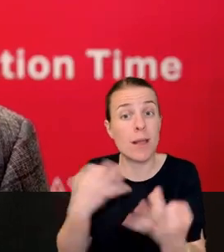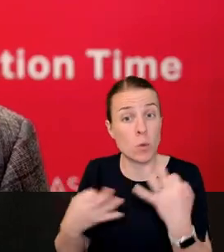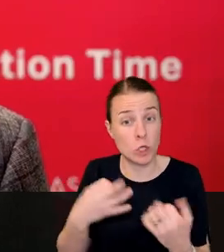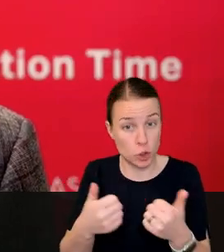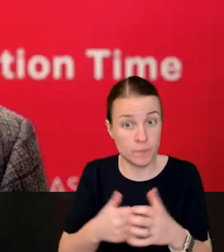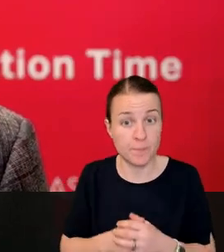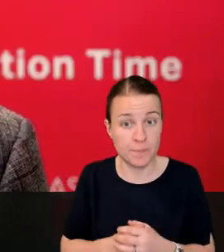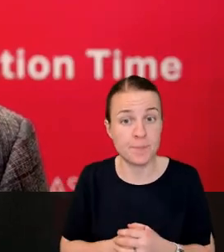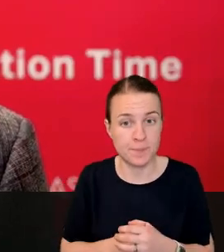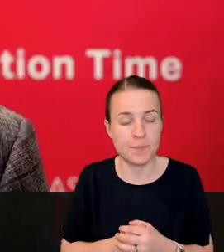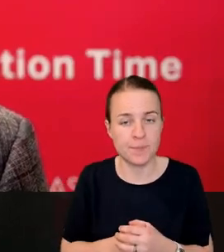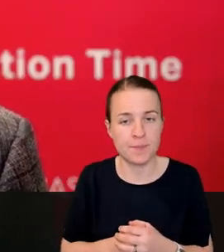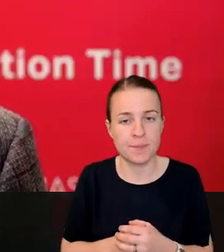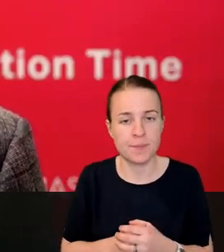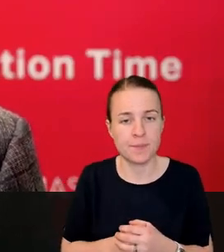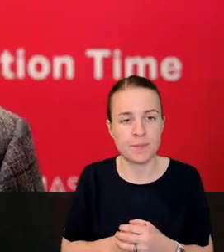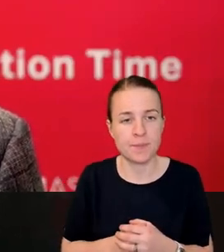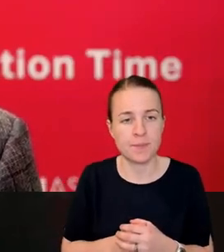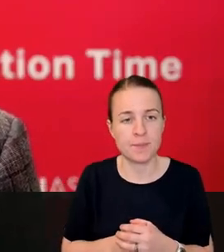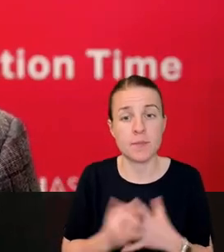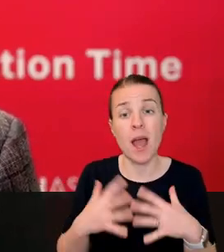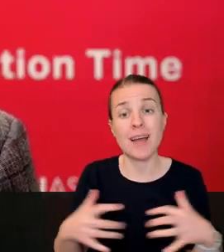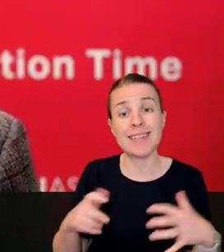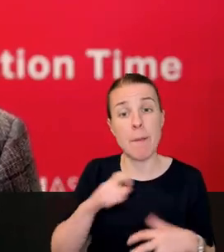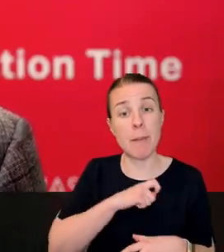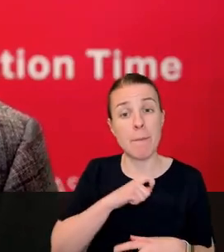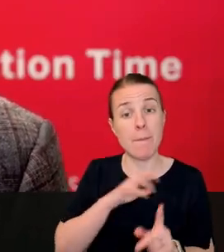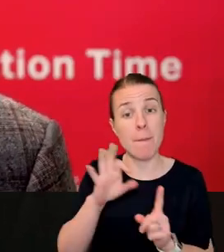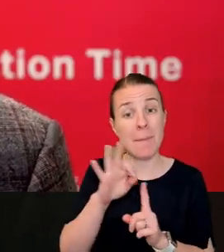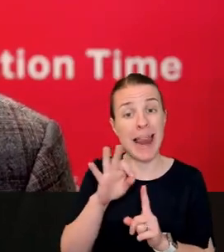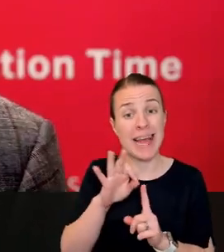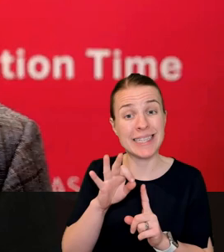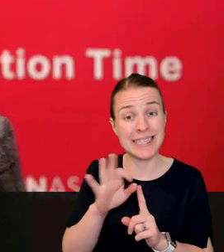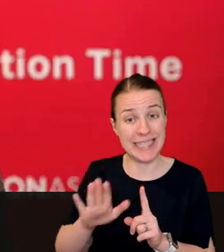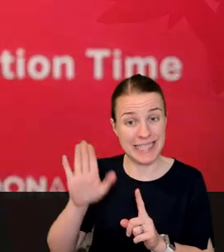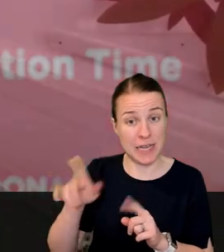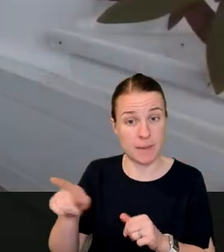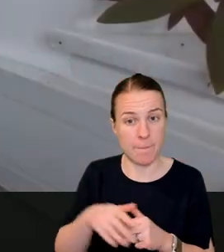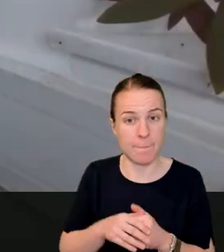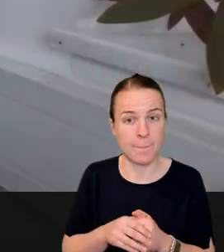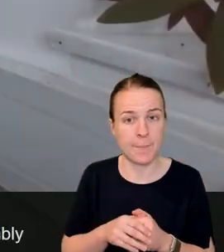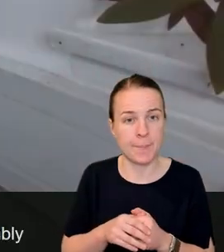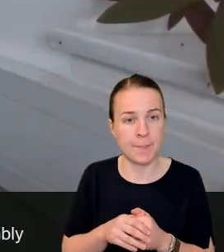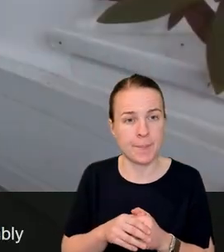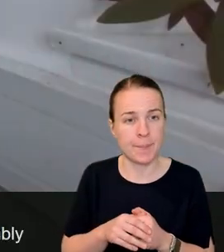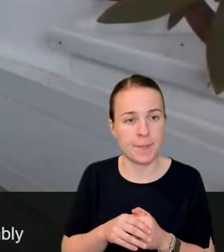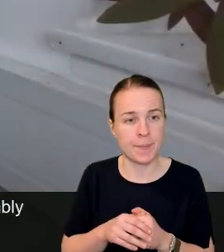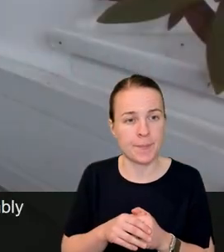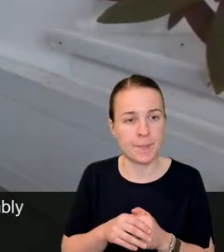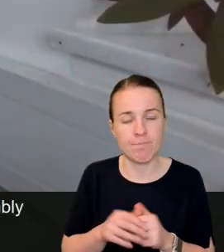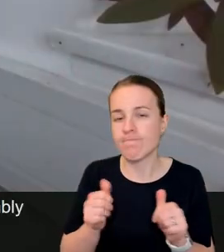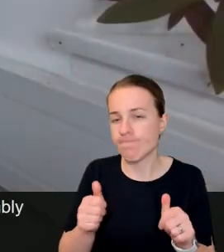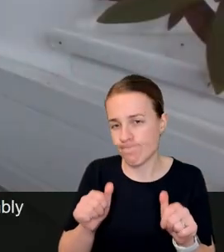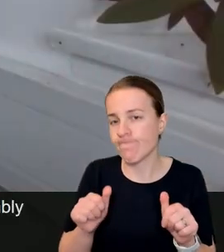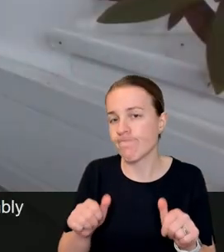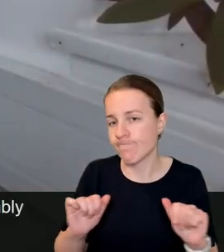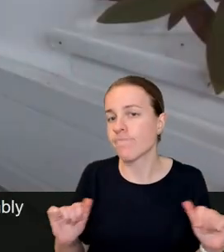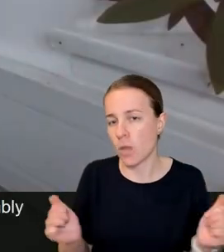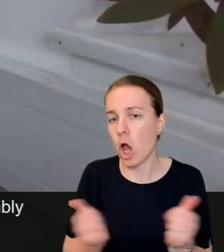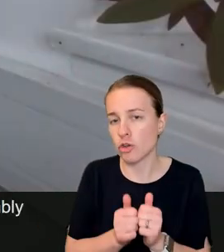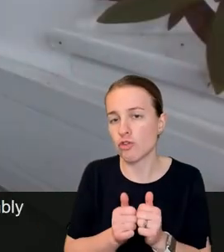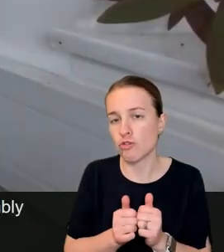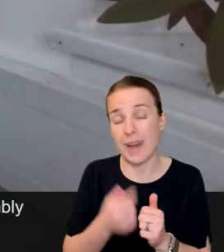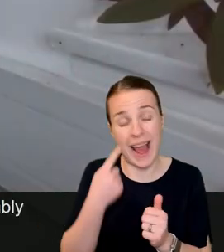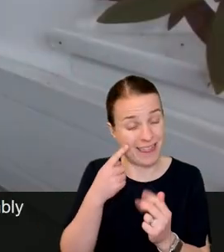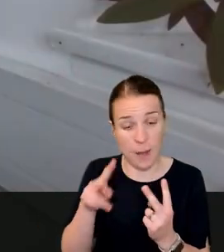questions that were on the chat. Assembly Member Polanski, could you come in? Thank you, Chair. I agree. I think this underlines both questions. We have